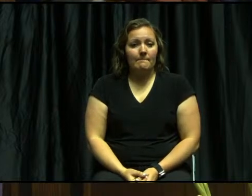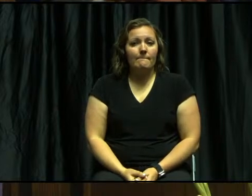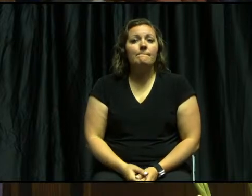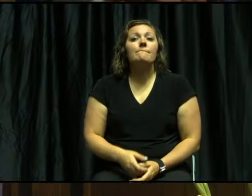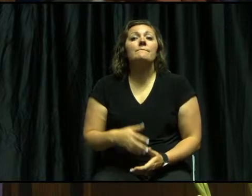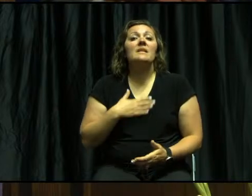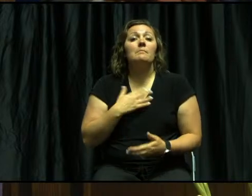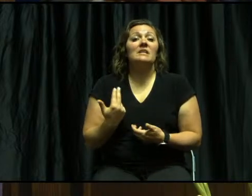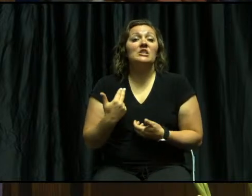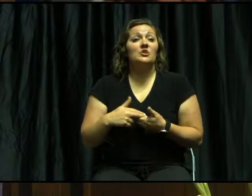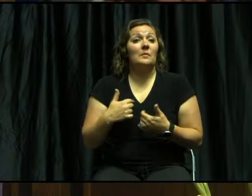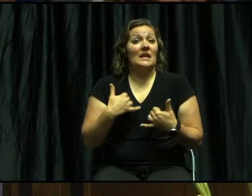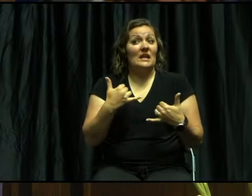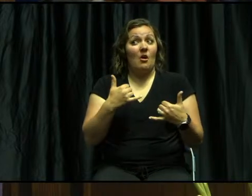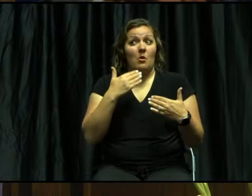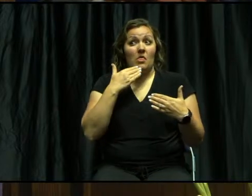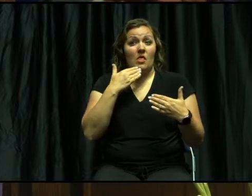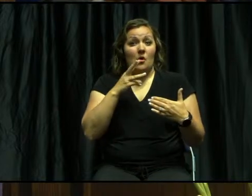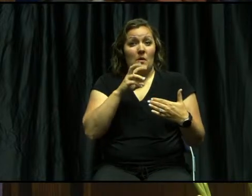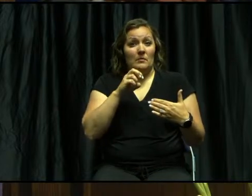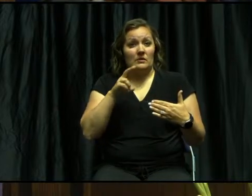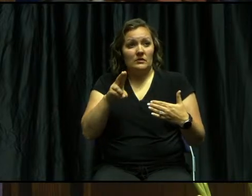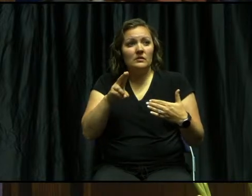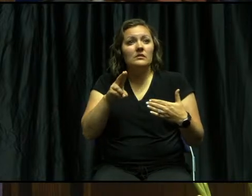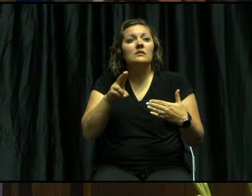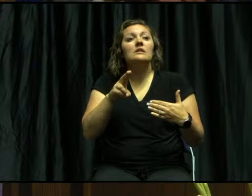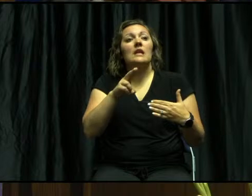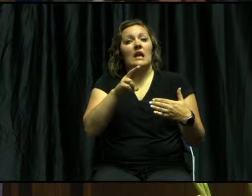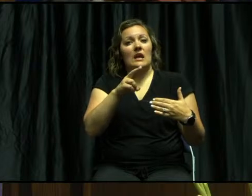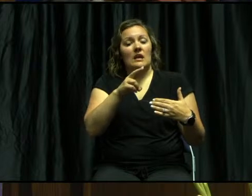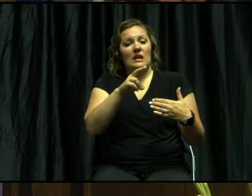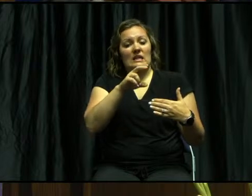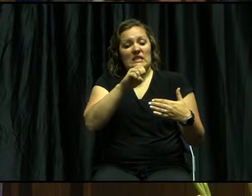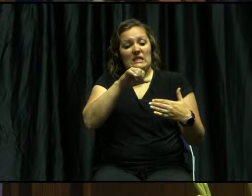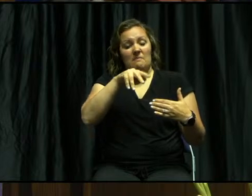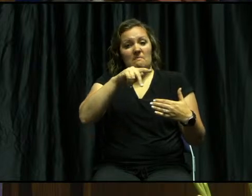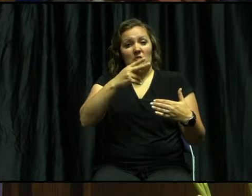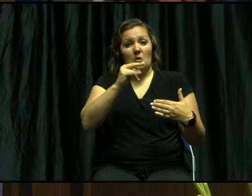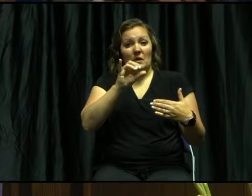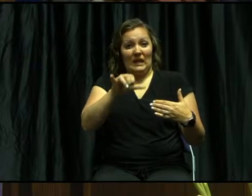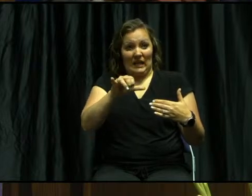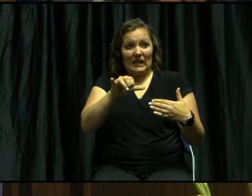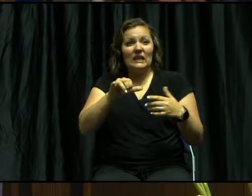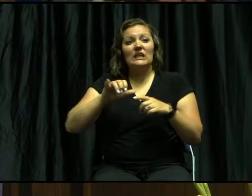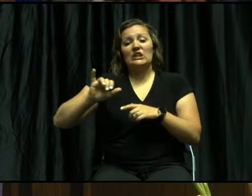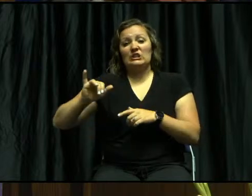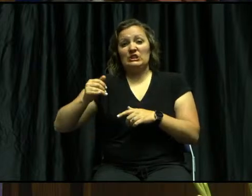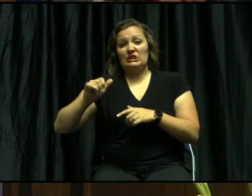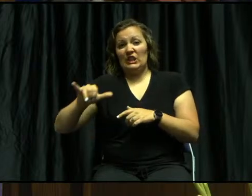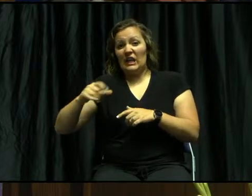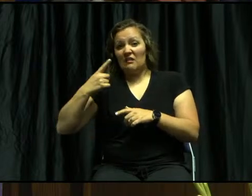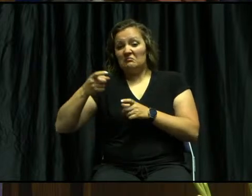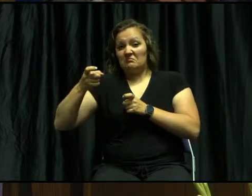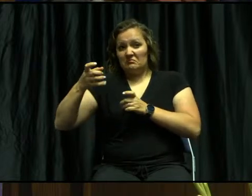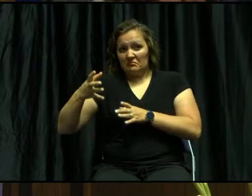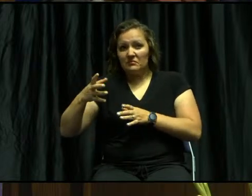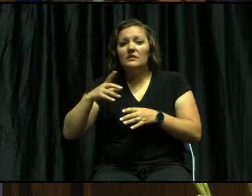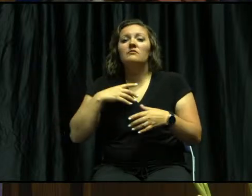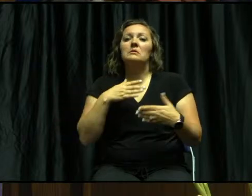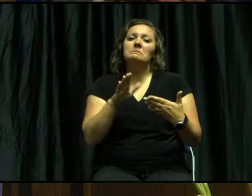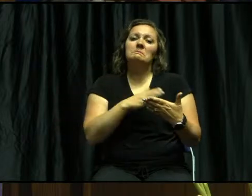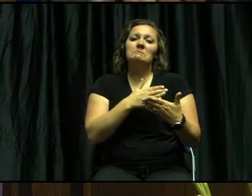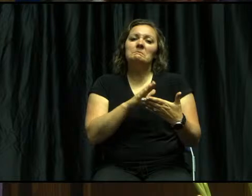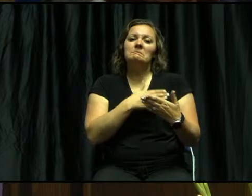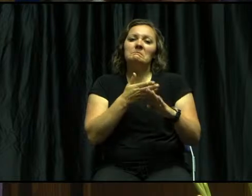Please join me now in thanking the Weber State University Symphonic Band under the direction of J. Samuel Bryson for performing our prelude